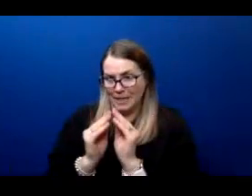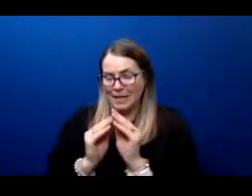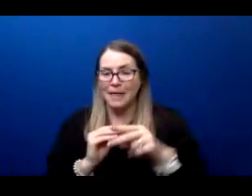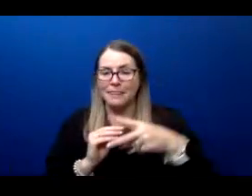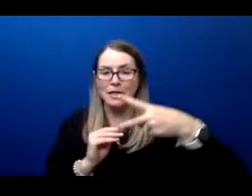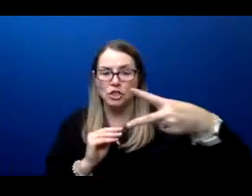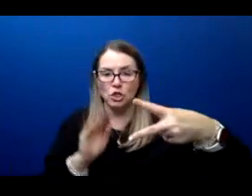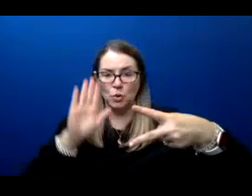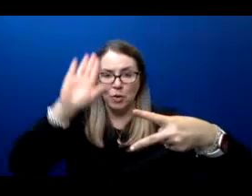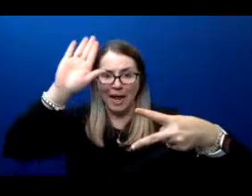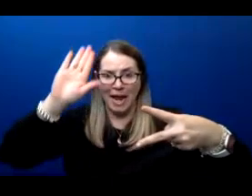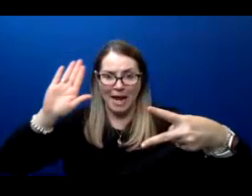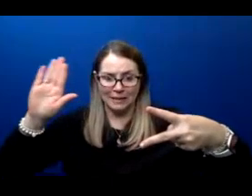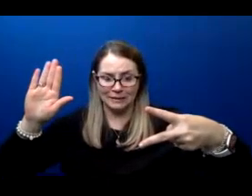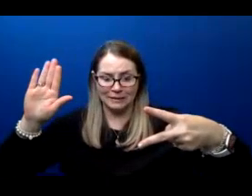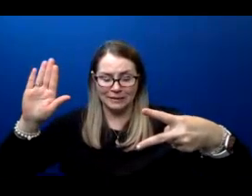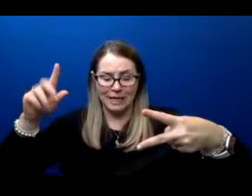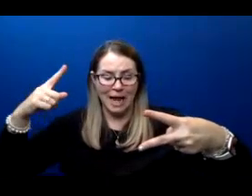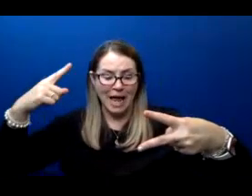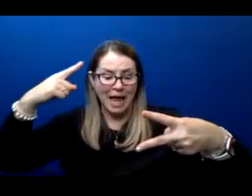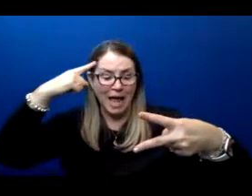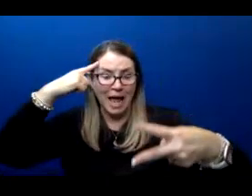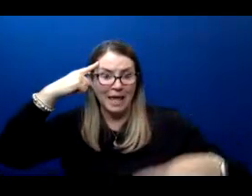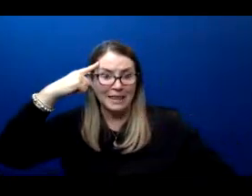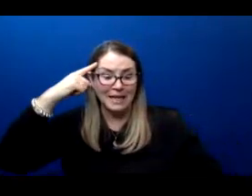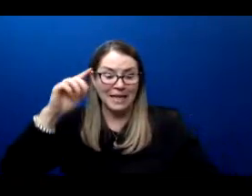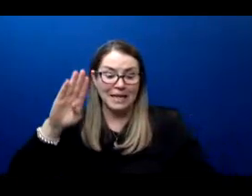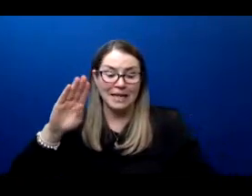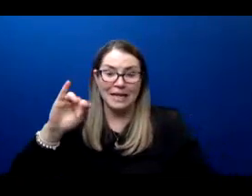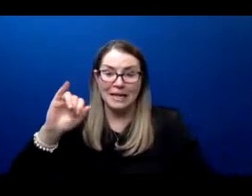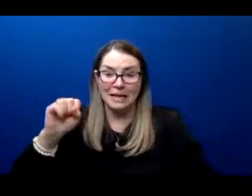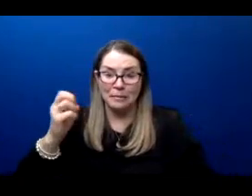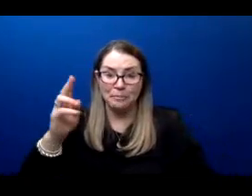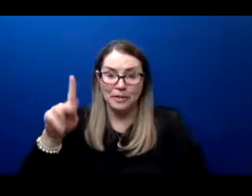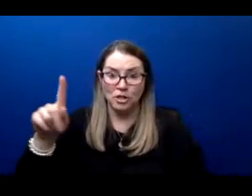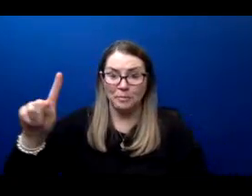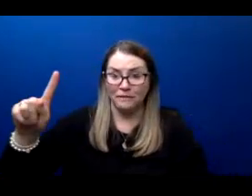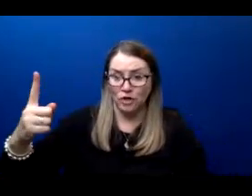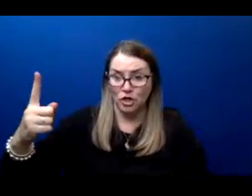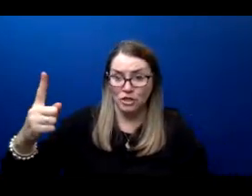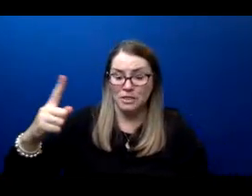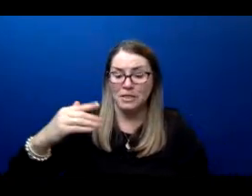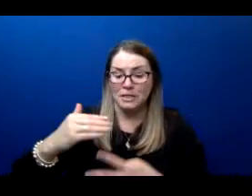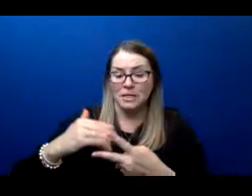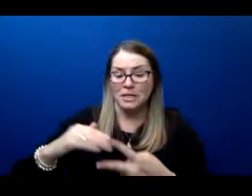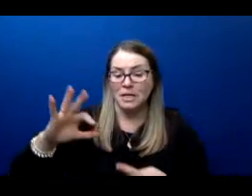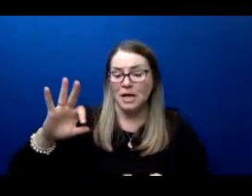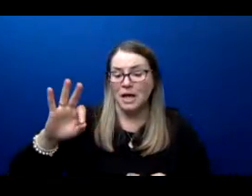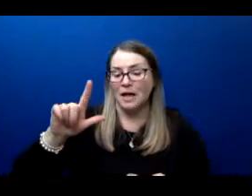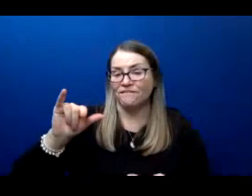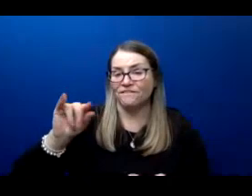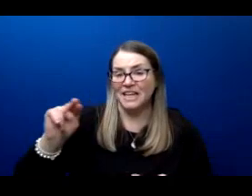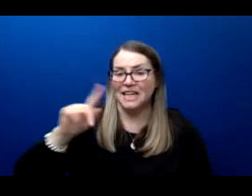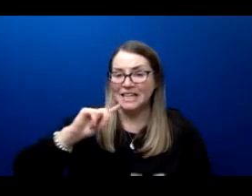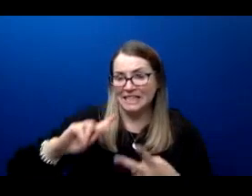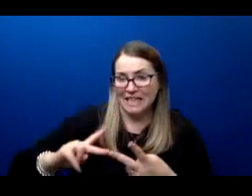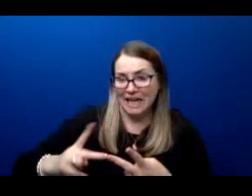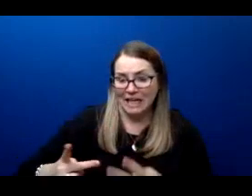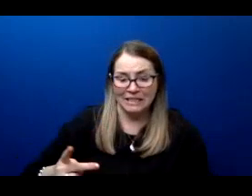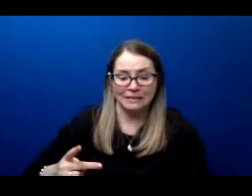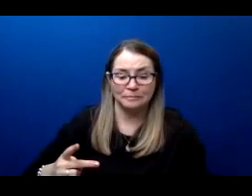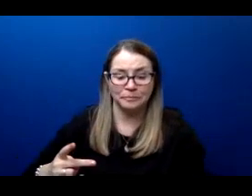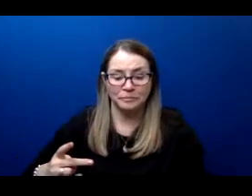raised. I think Bishop is first, and then Ms. Flynn is second. Thank you so much. Please proceed,